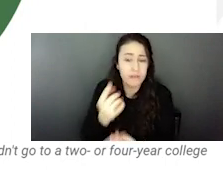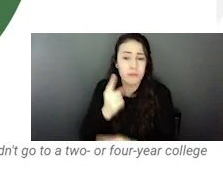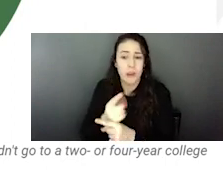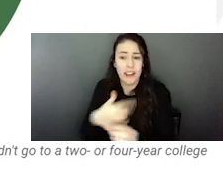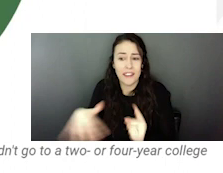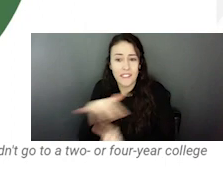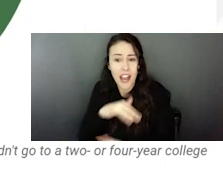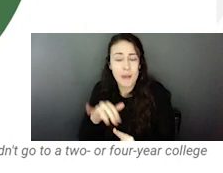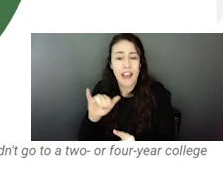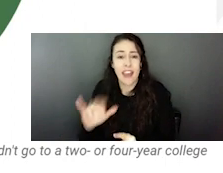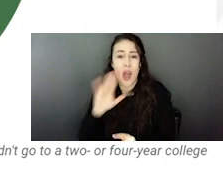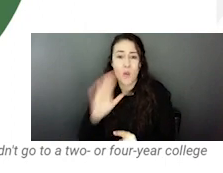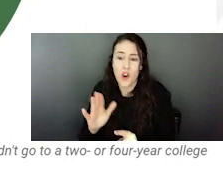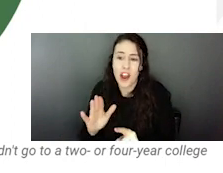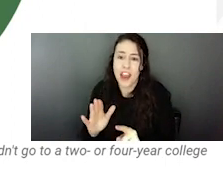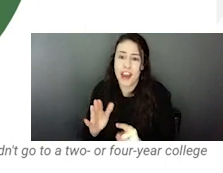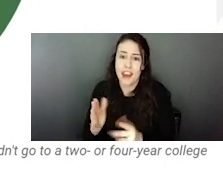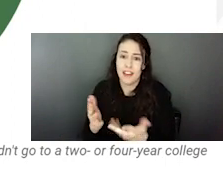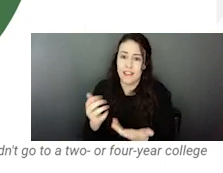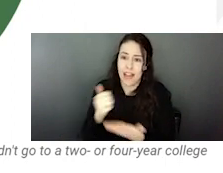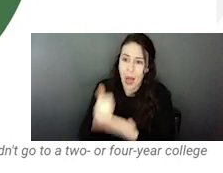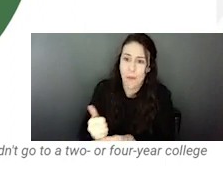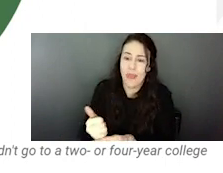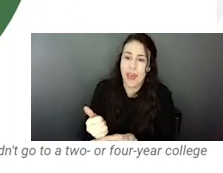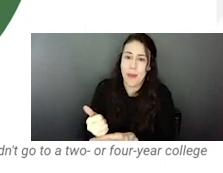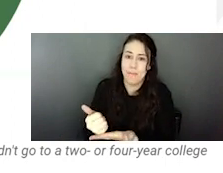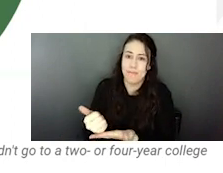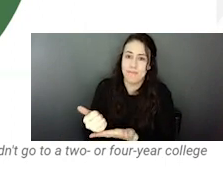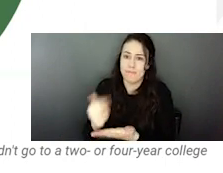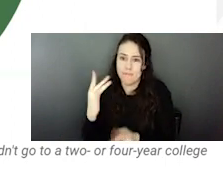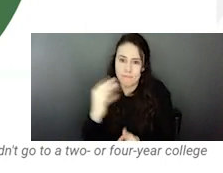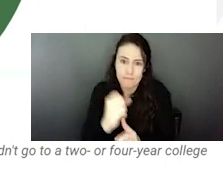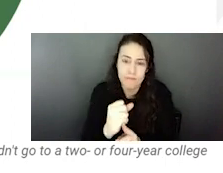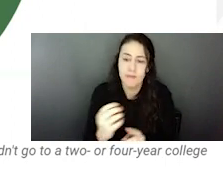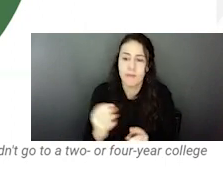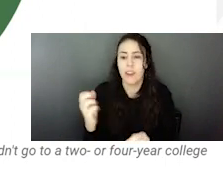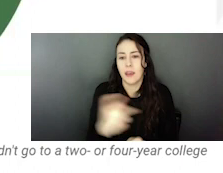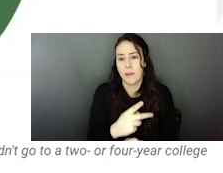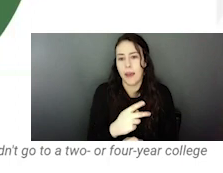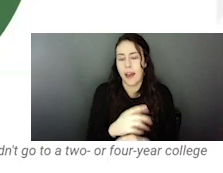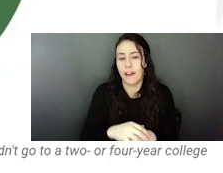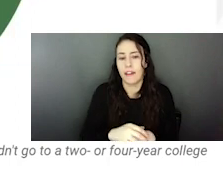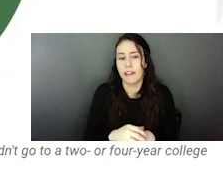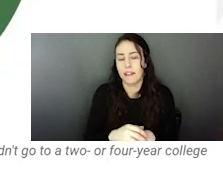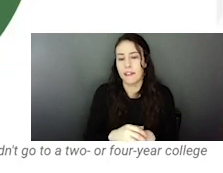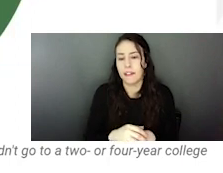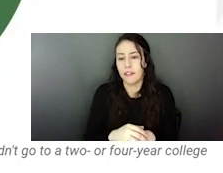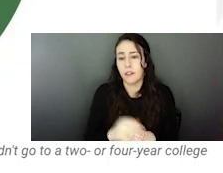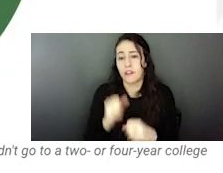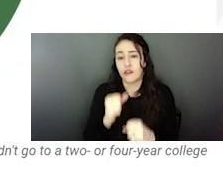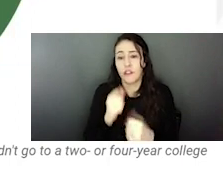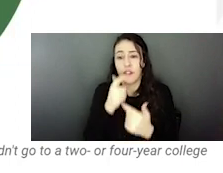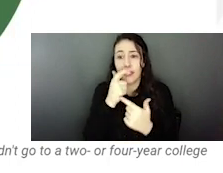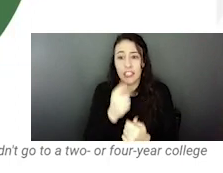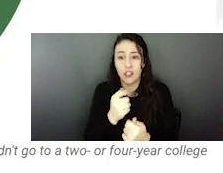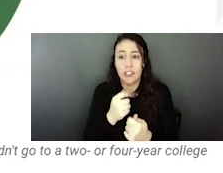to return to college. A very strong interest to me in additional data in this survey was a question